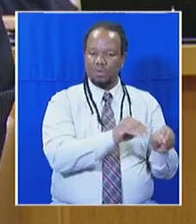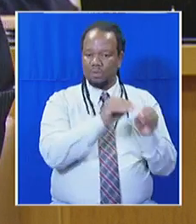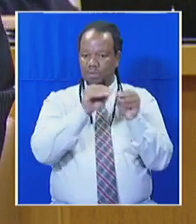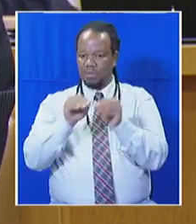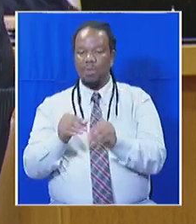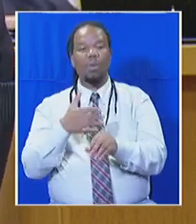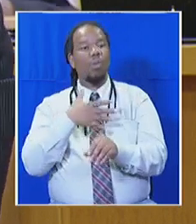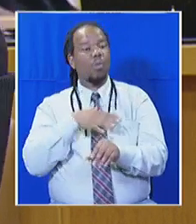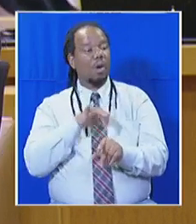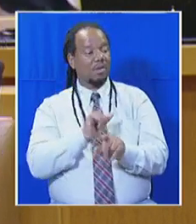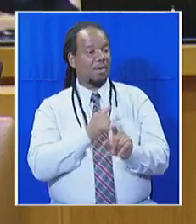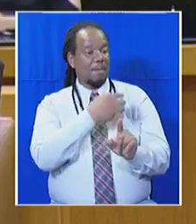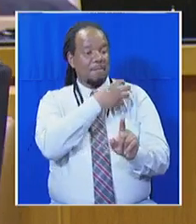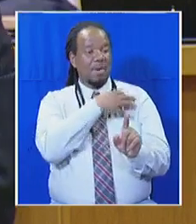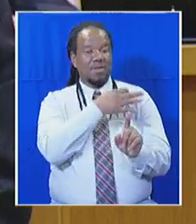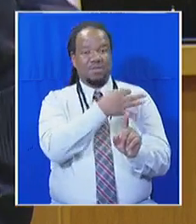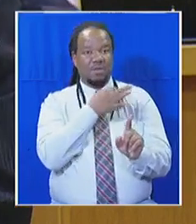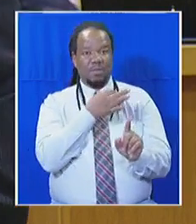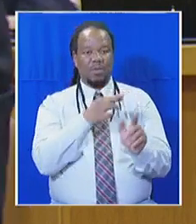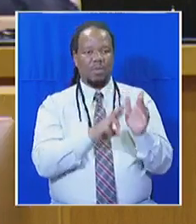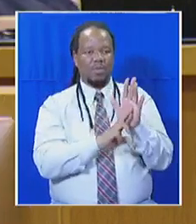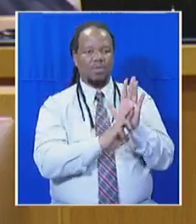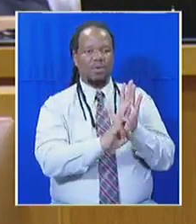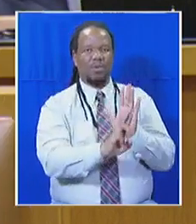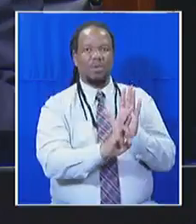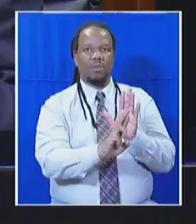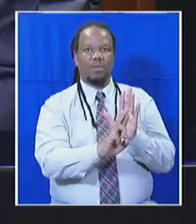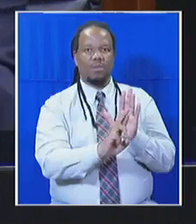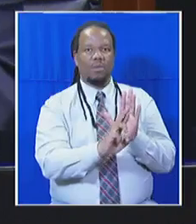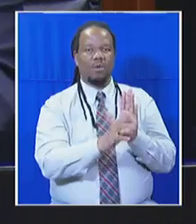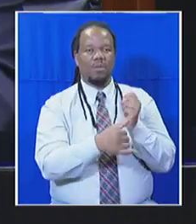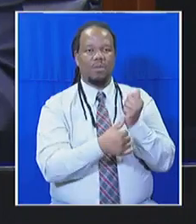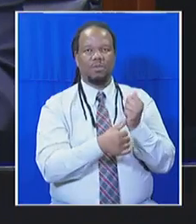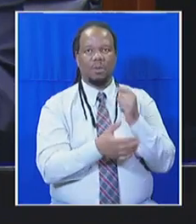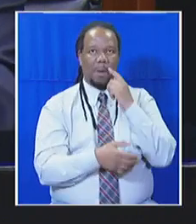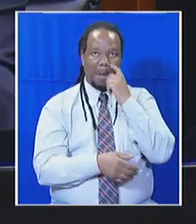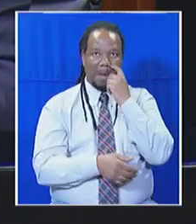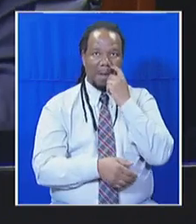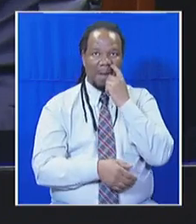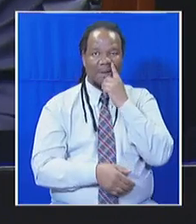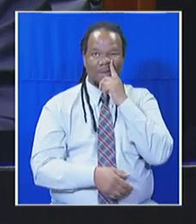from the Minister and not a member who's not even a member of the Cabinet. I'll answer you.